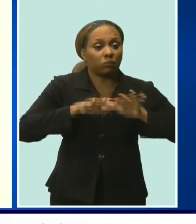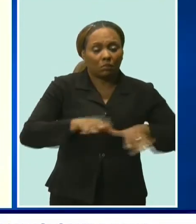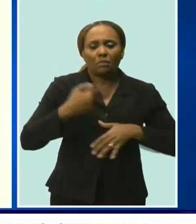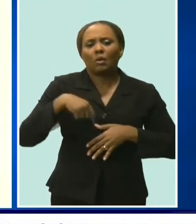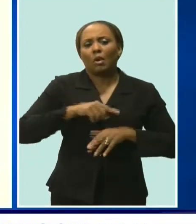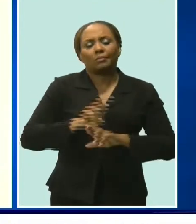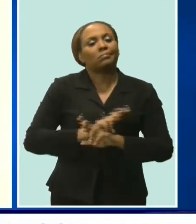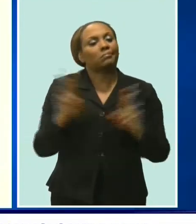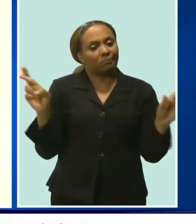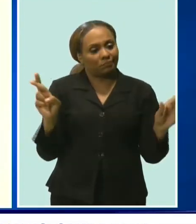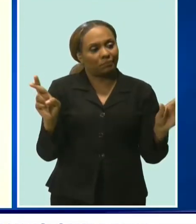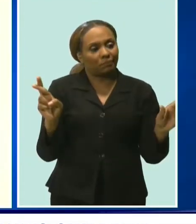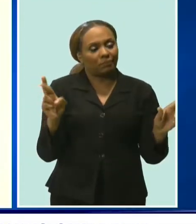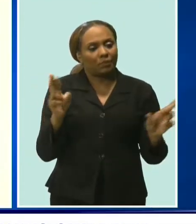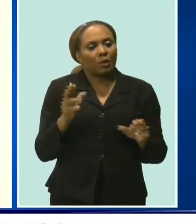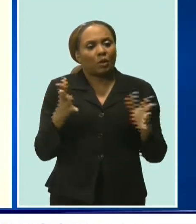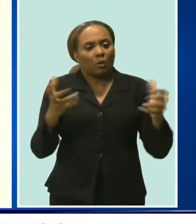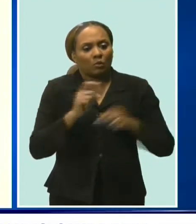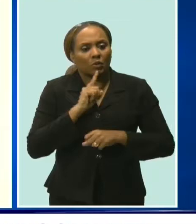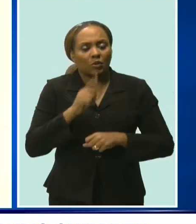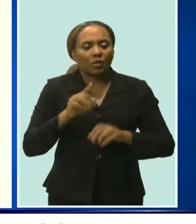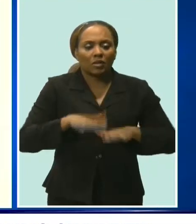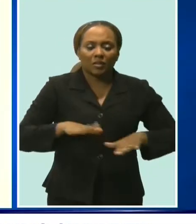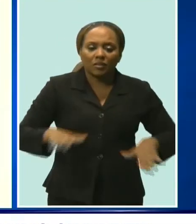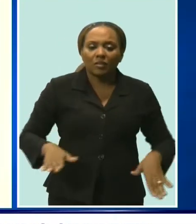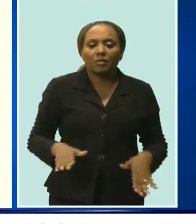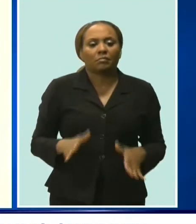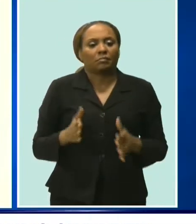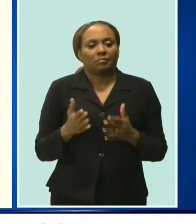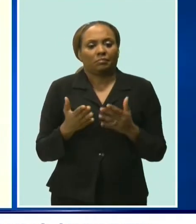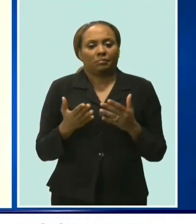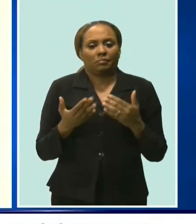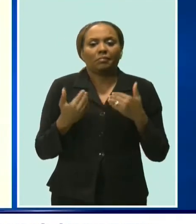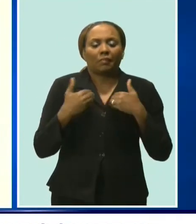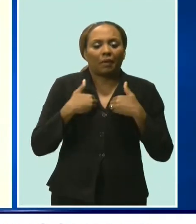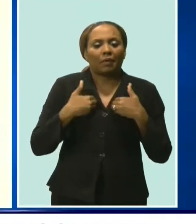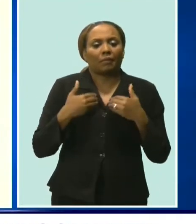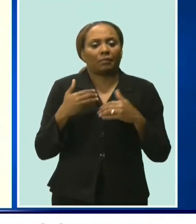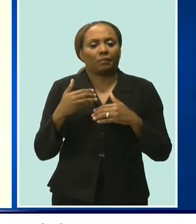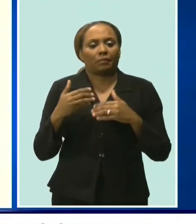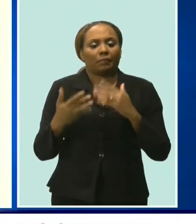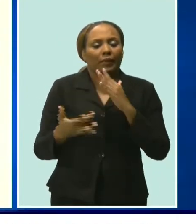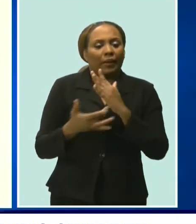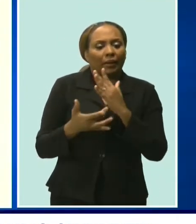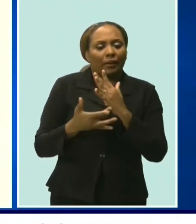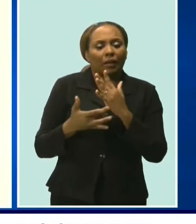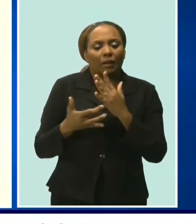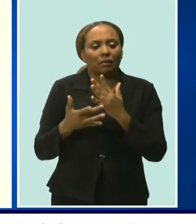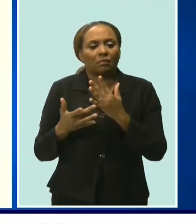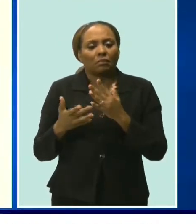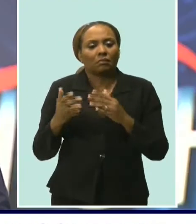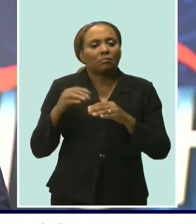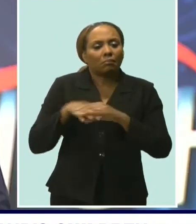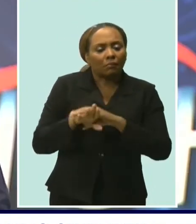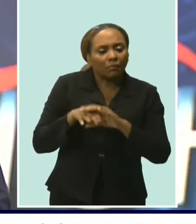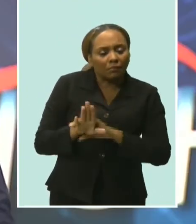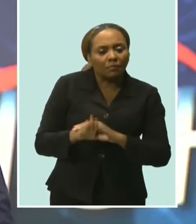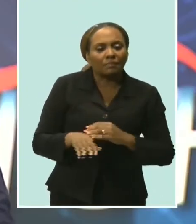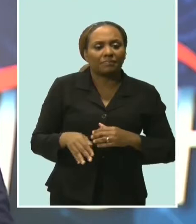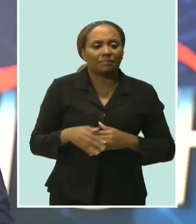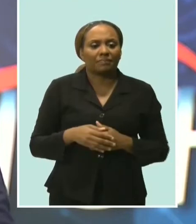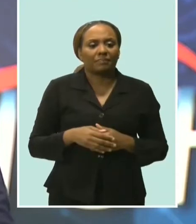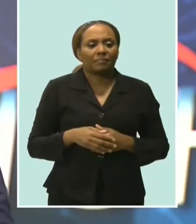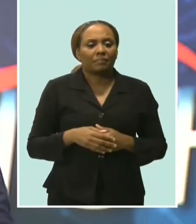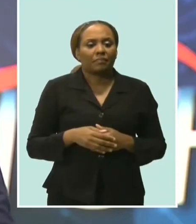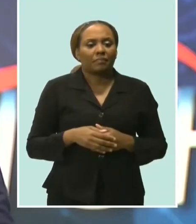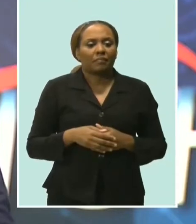prepared as it can be to ensure that children are not left behind as a result of not having a device that is accessible to them. 4